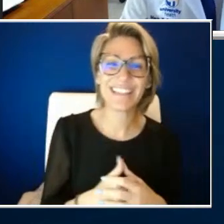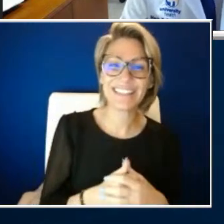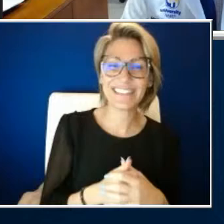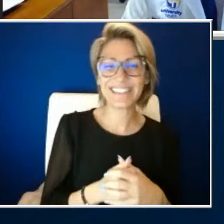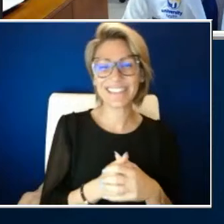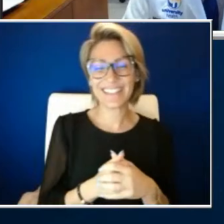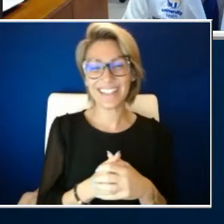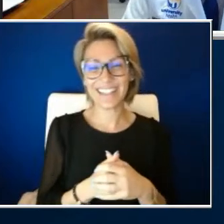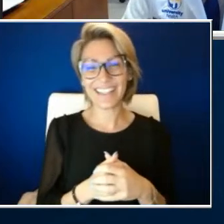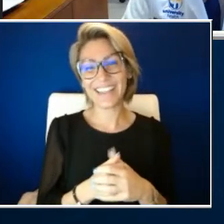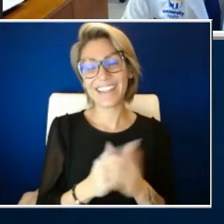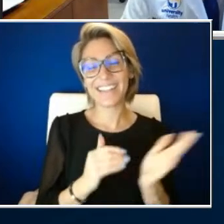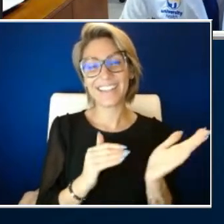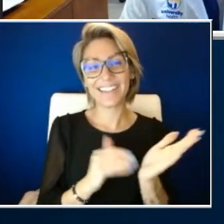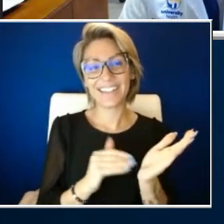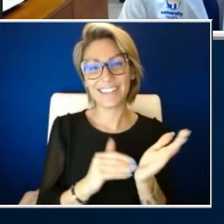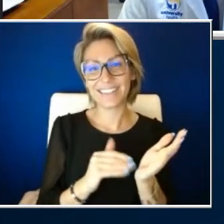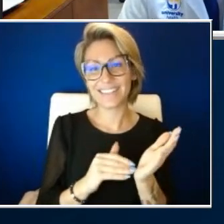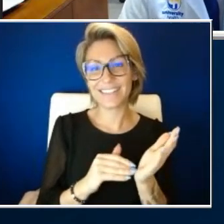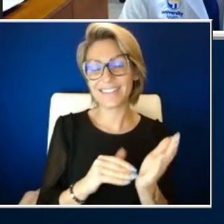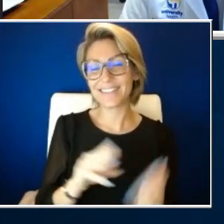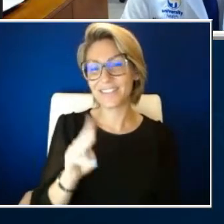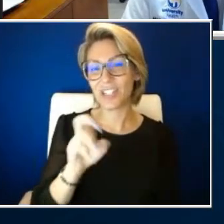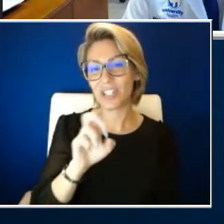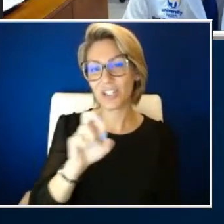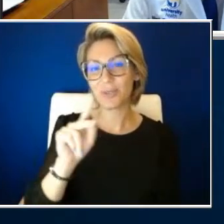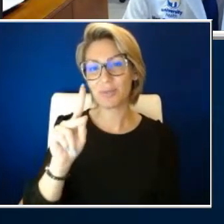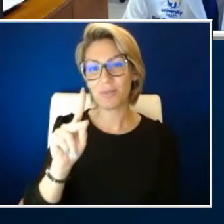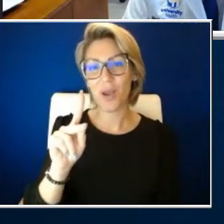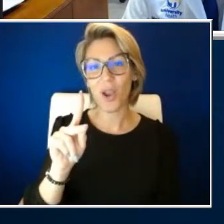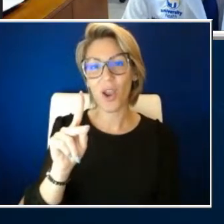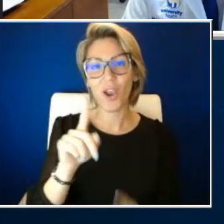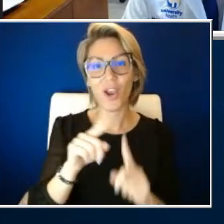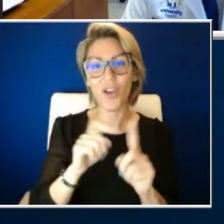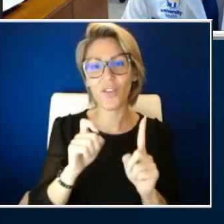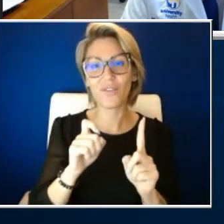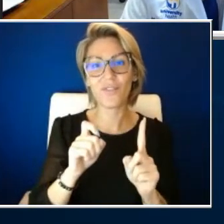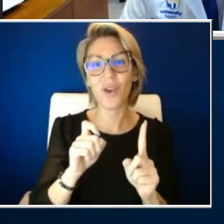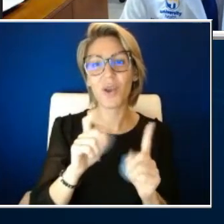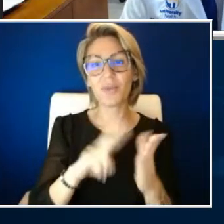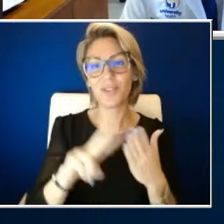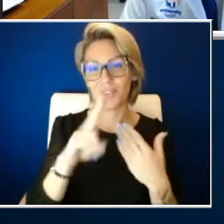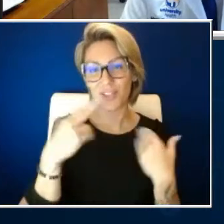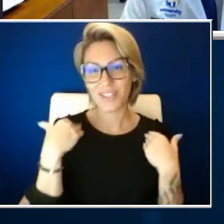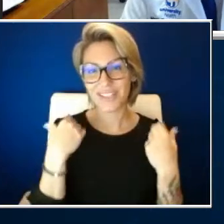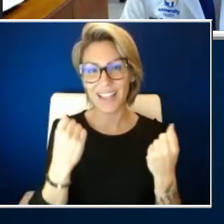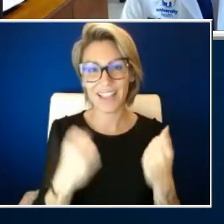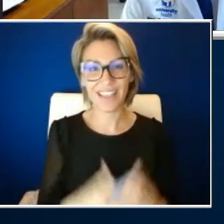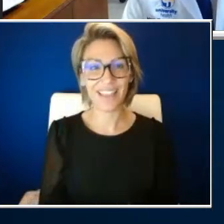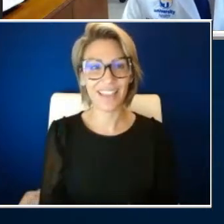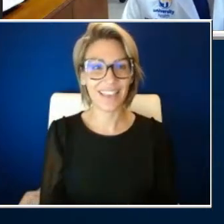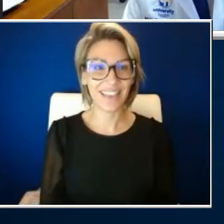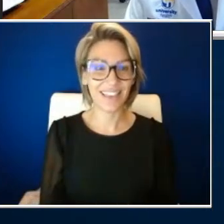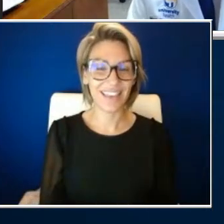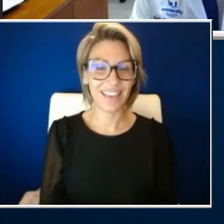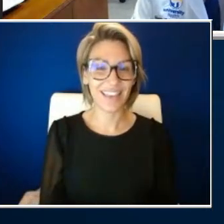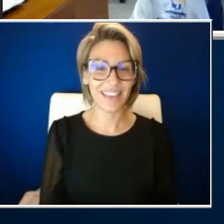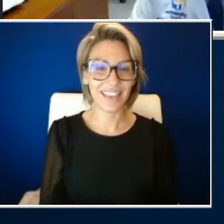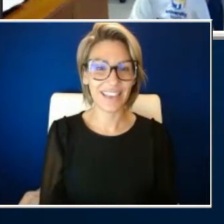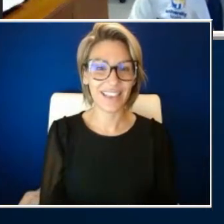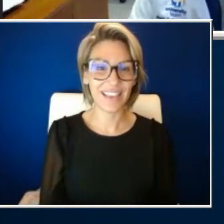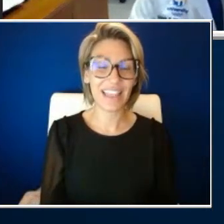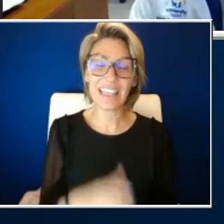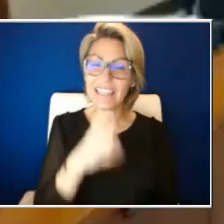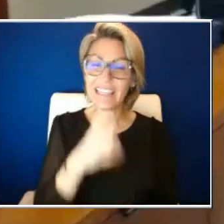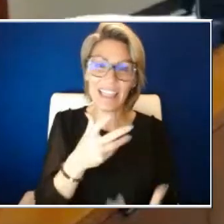Dr. Mark Steele, our Executive Chief Clinical Officer at the University of Health. Yeah, not a lot to